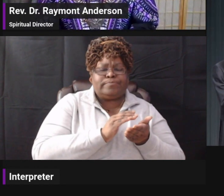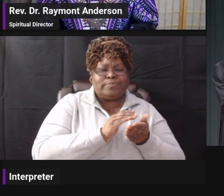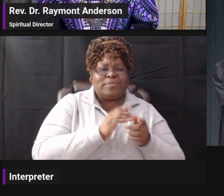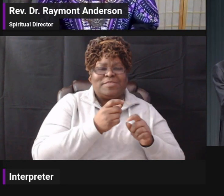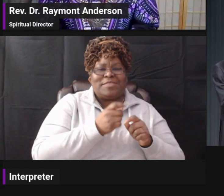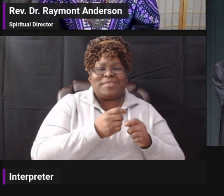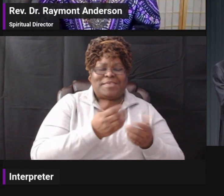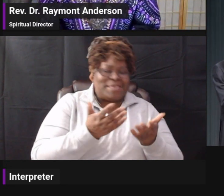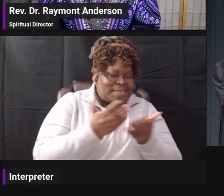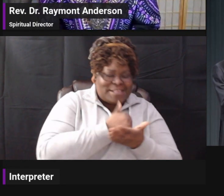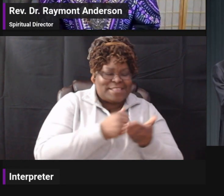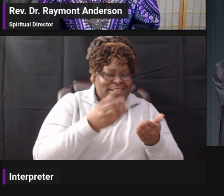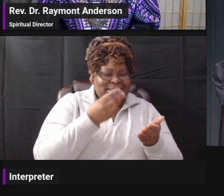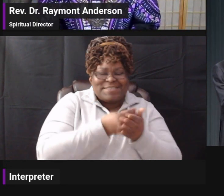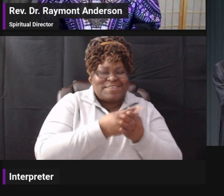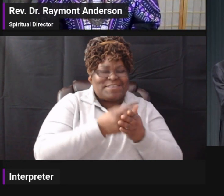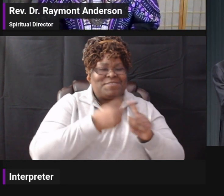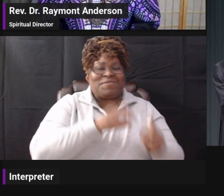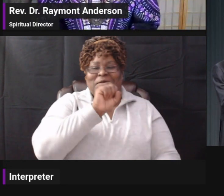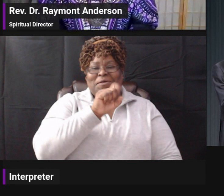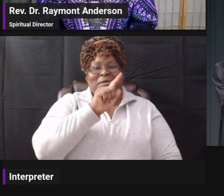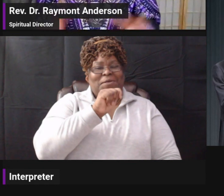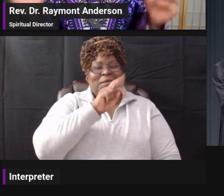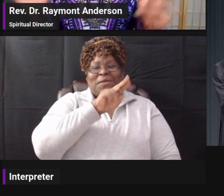collecting what dollars I can from stripping,